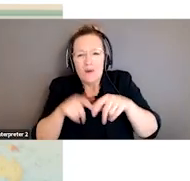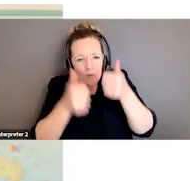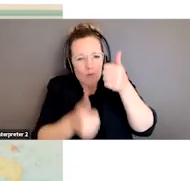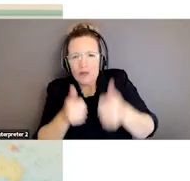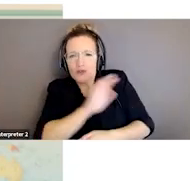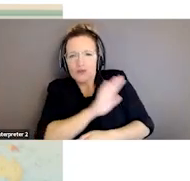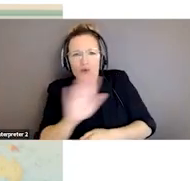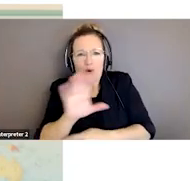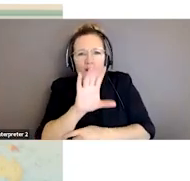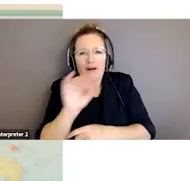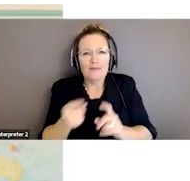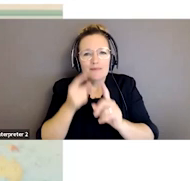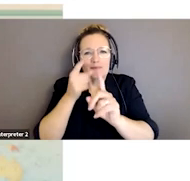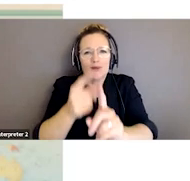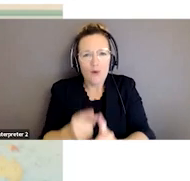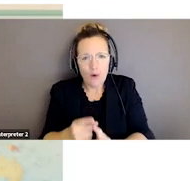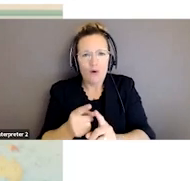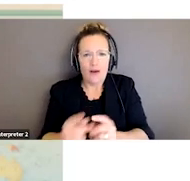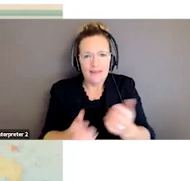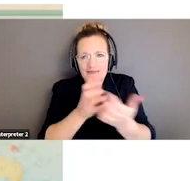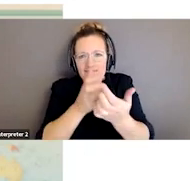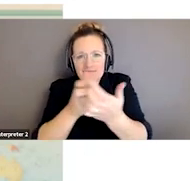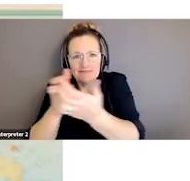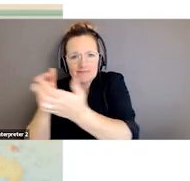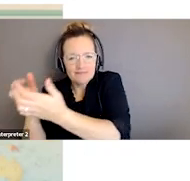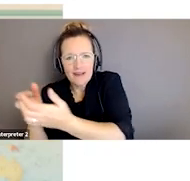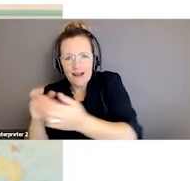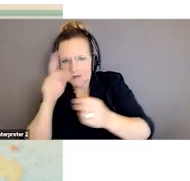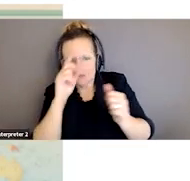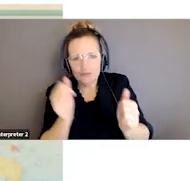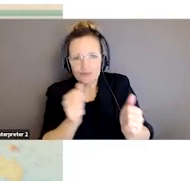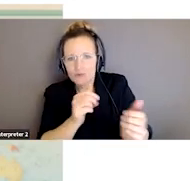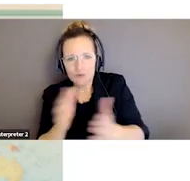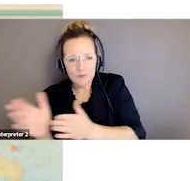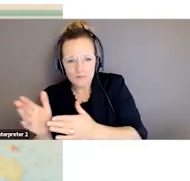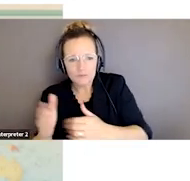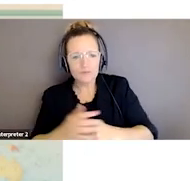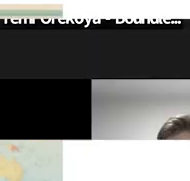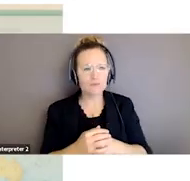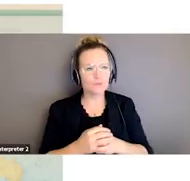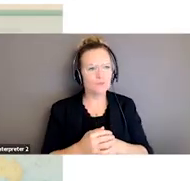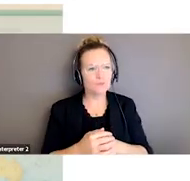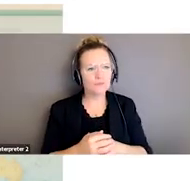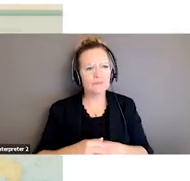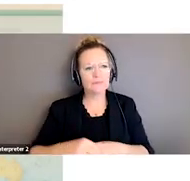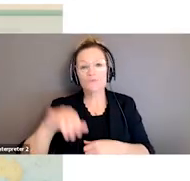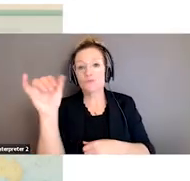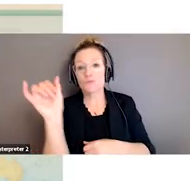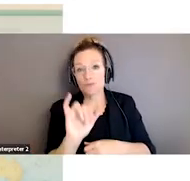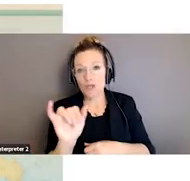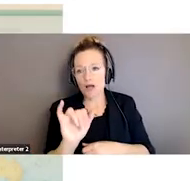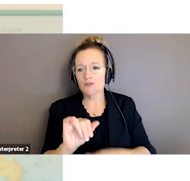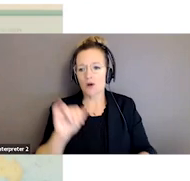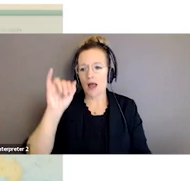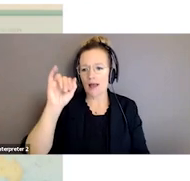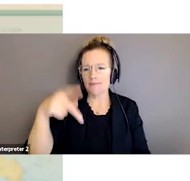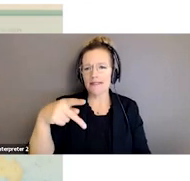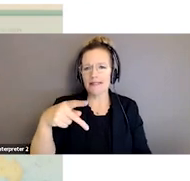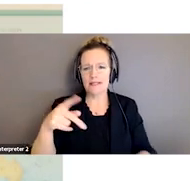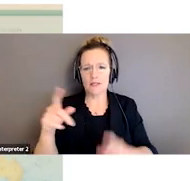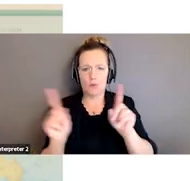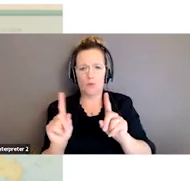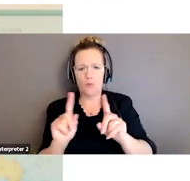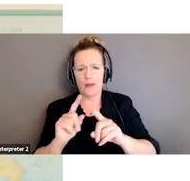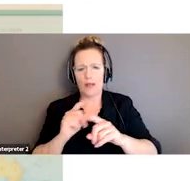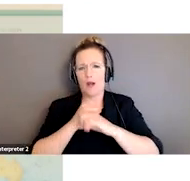those things. And then the question, obviously, of where the IP must be protected. Not where do we want